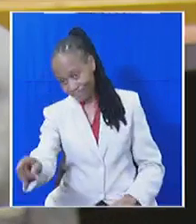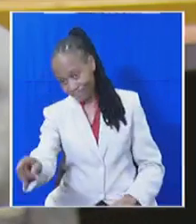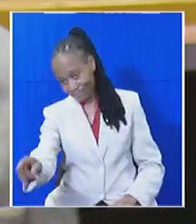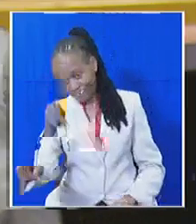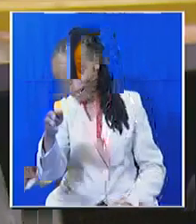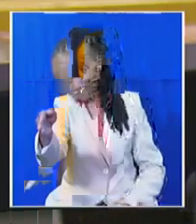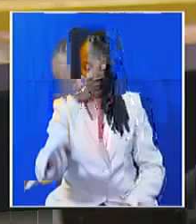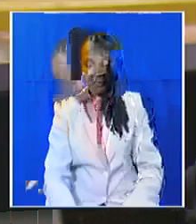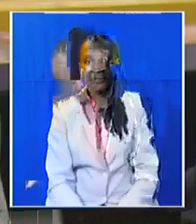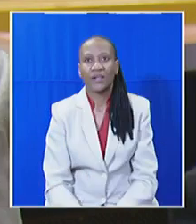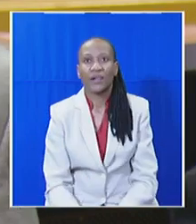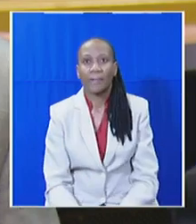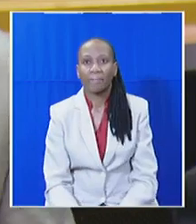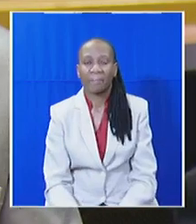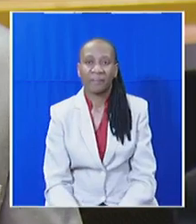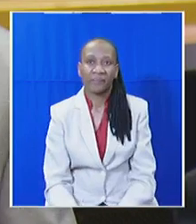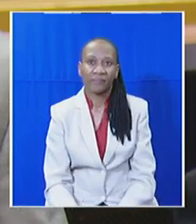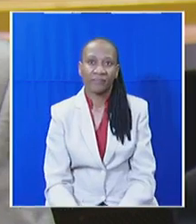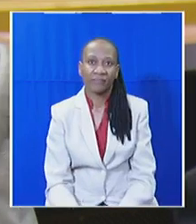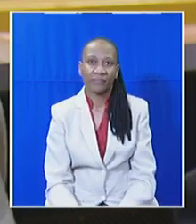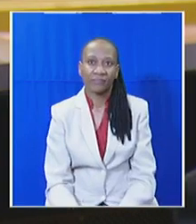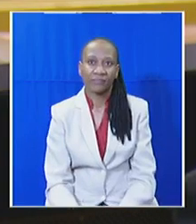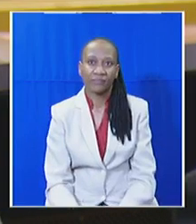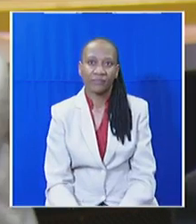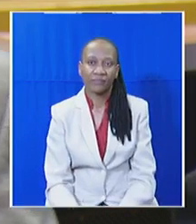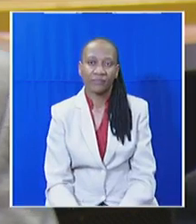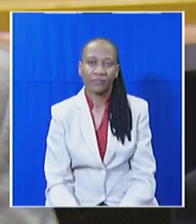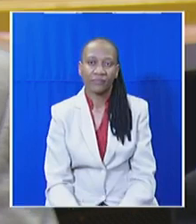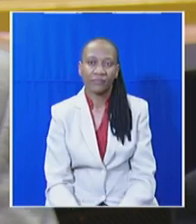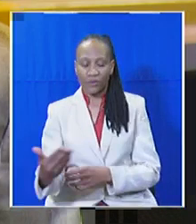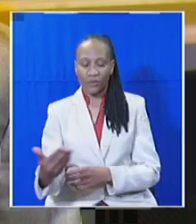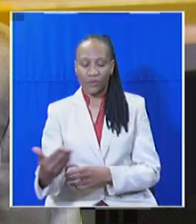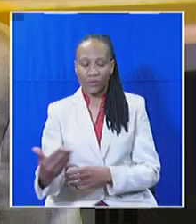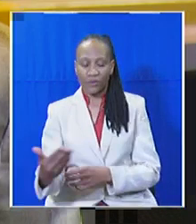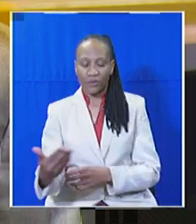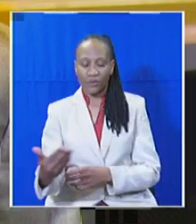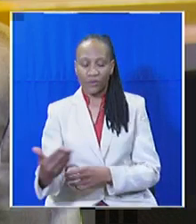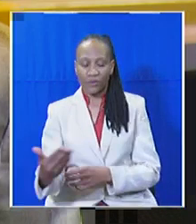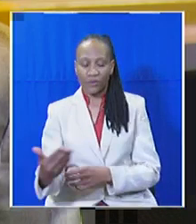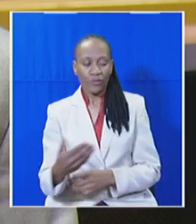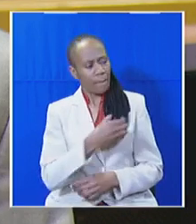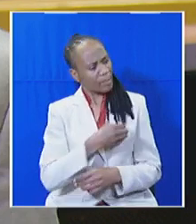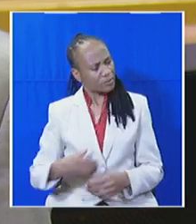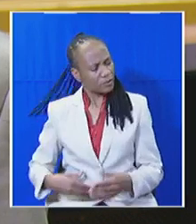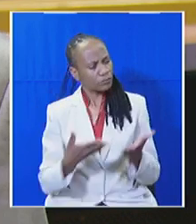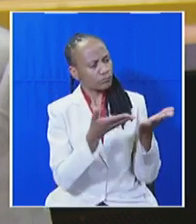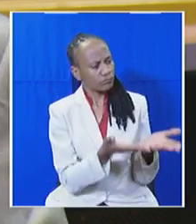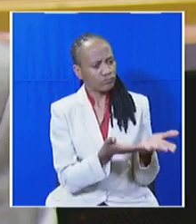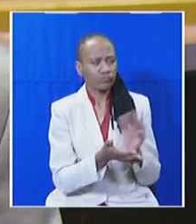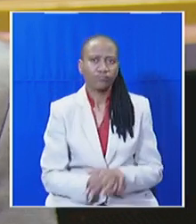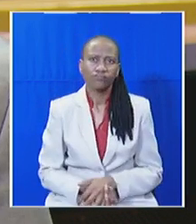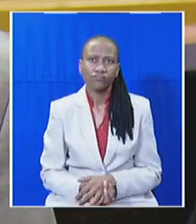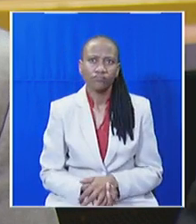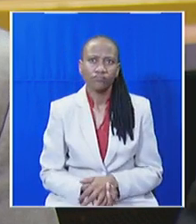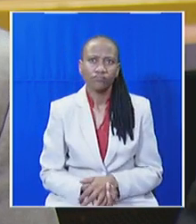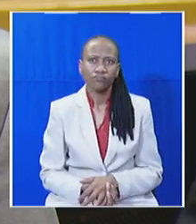Honorable. Thank you, Honorable Represented. Speaker. President, what is not in